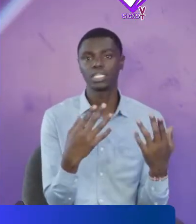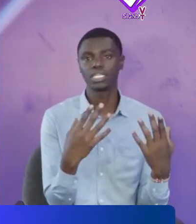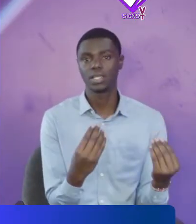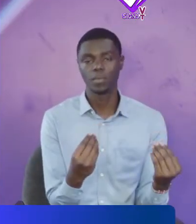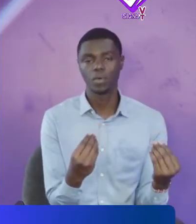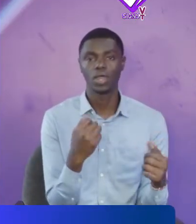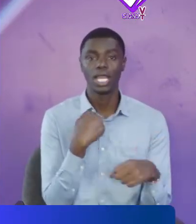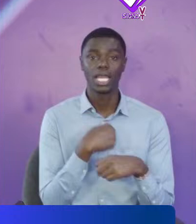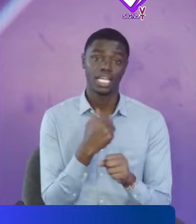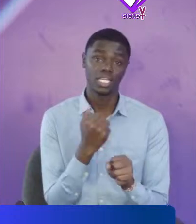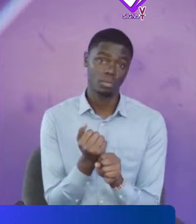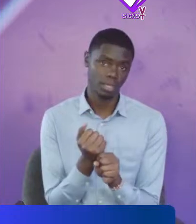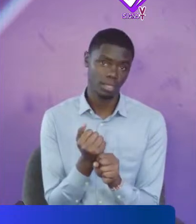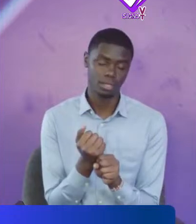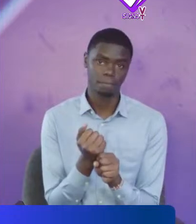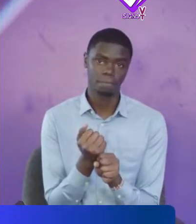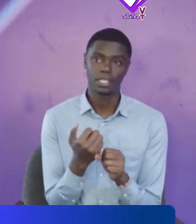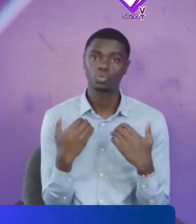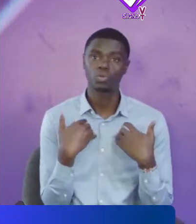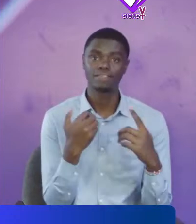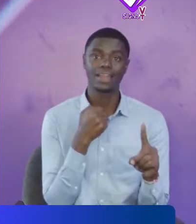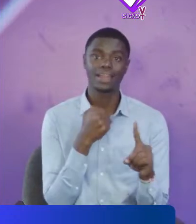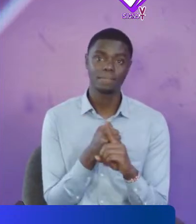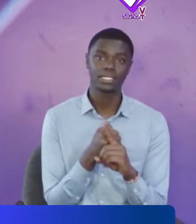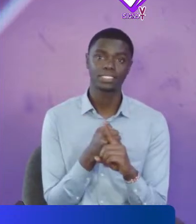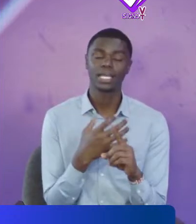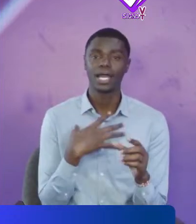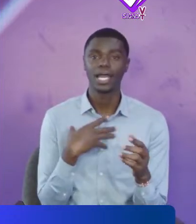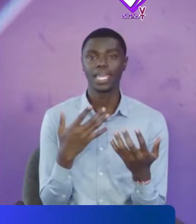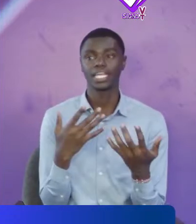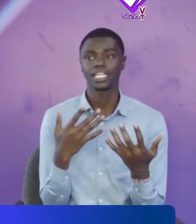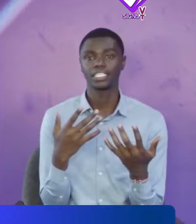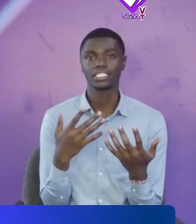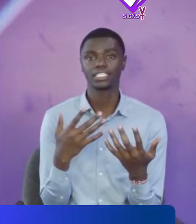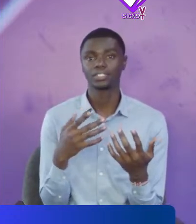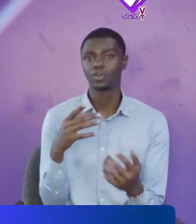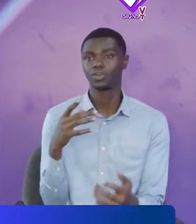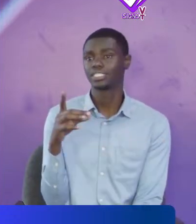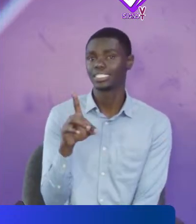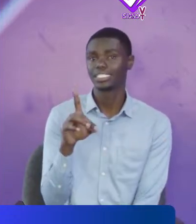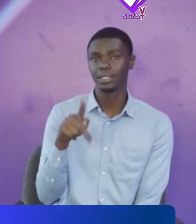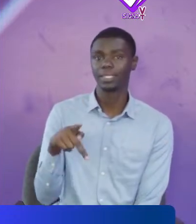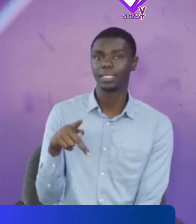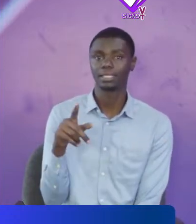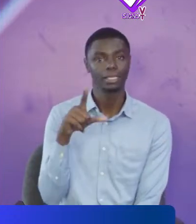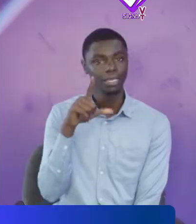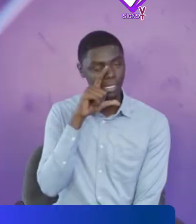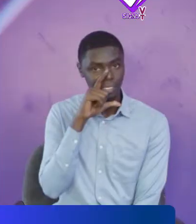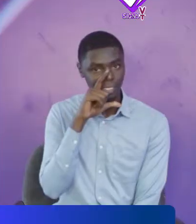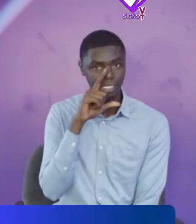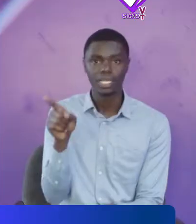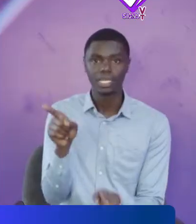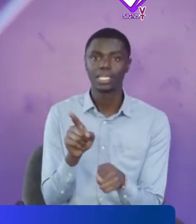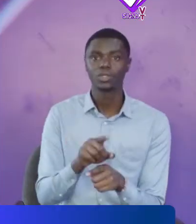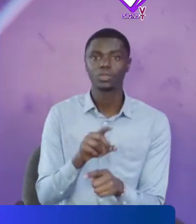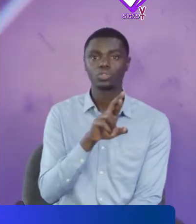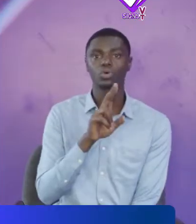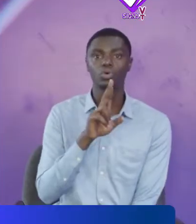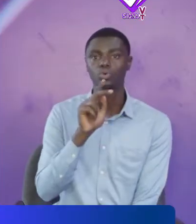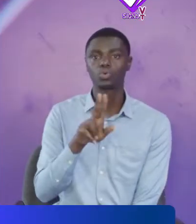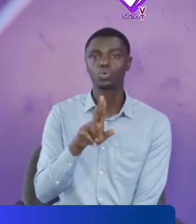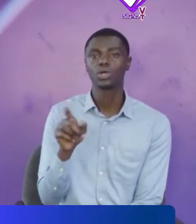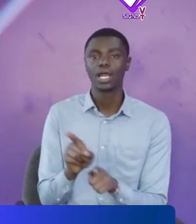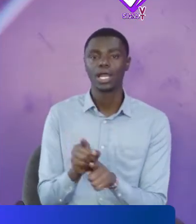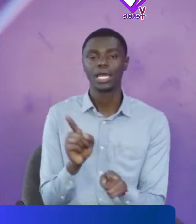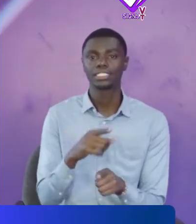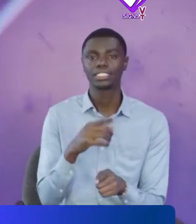will make, it will have an impact and a dent on the deputy president, Kindiki, and Ruku as the minister that took